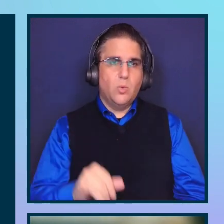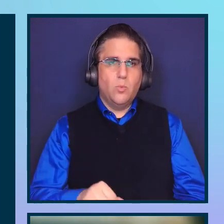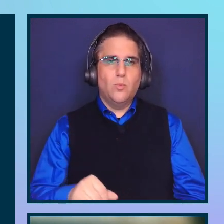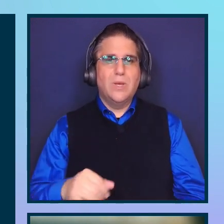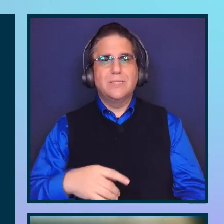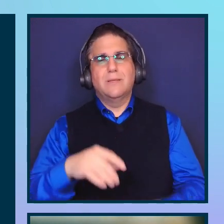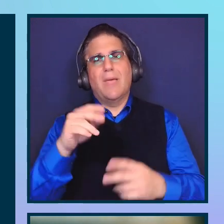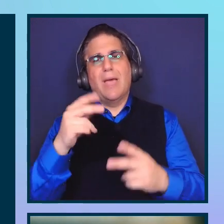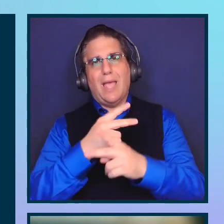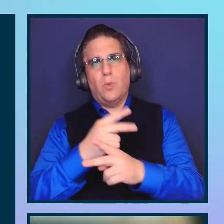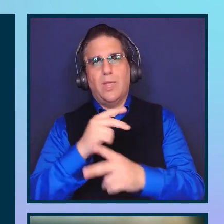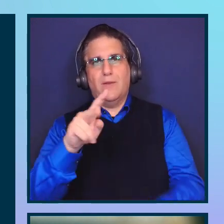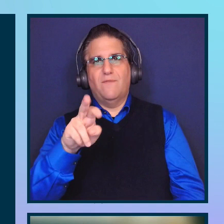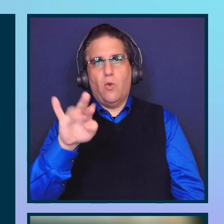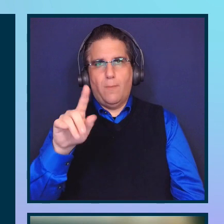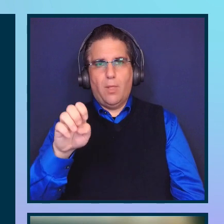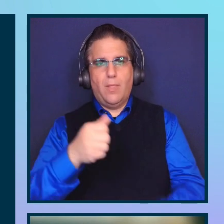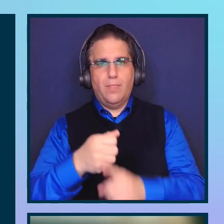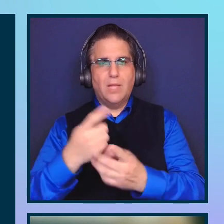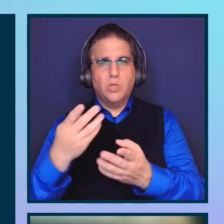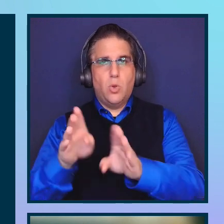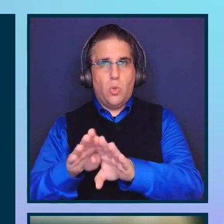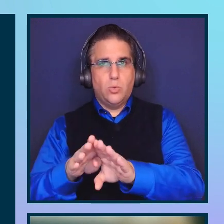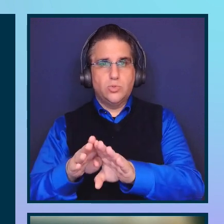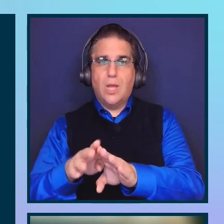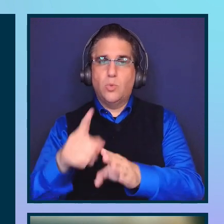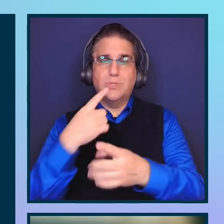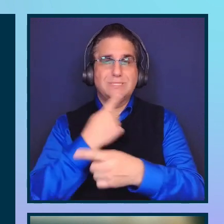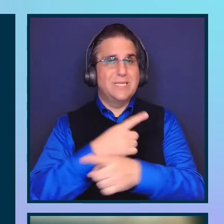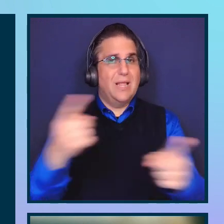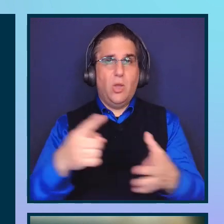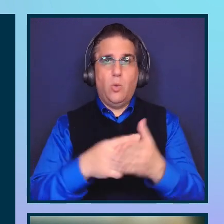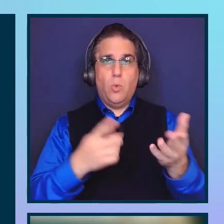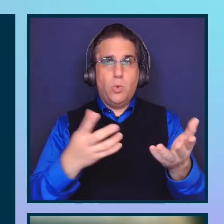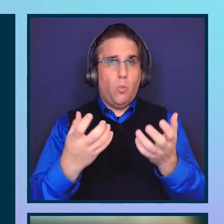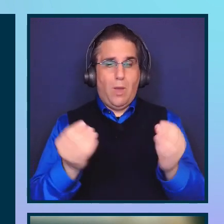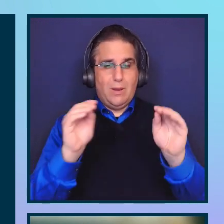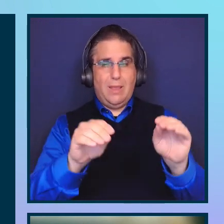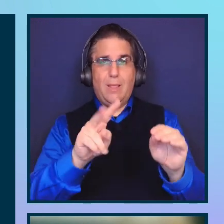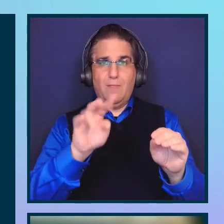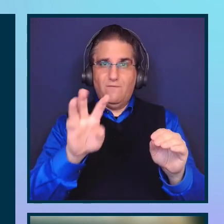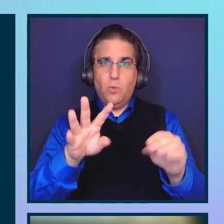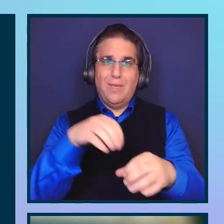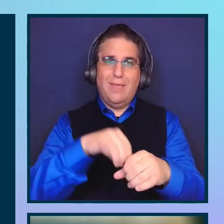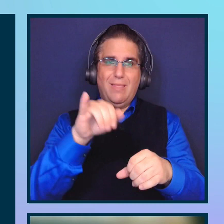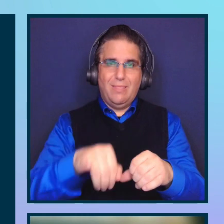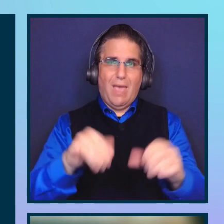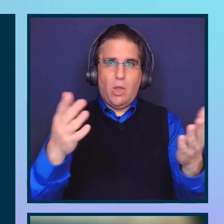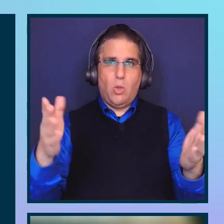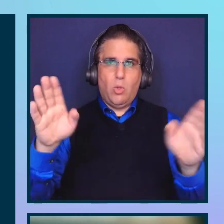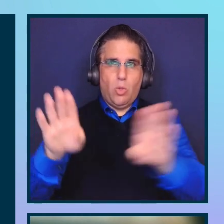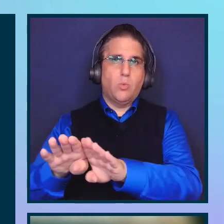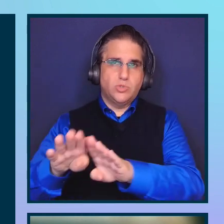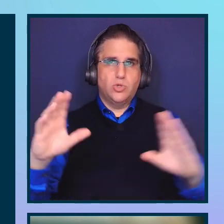variable that is a closure, and you just declare whatever it is you want on your view within that closure. So in